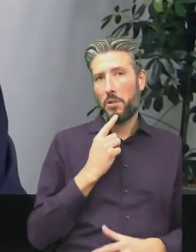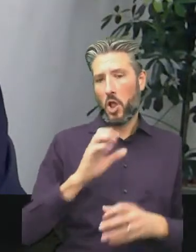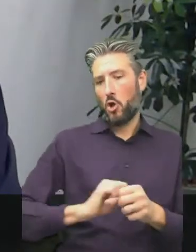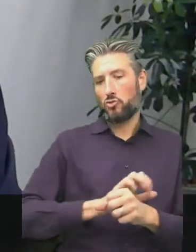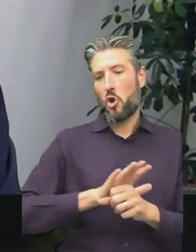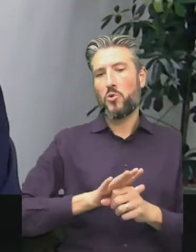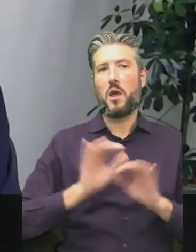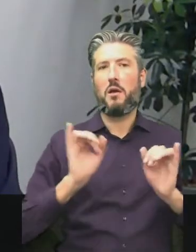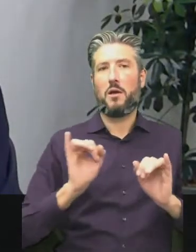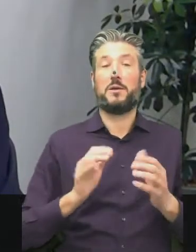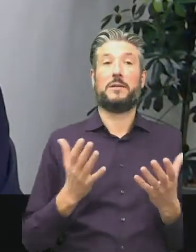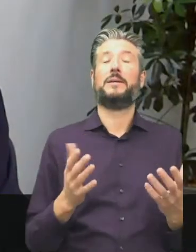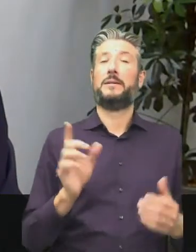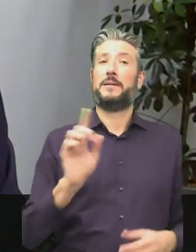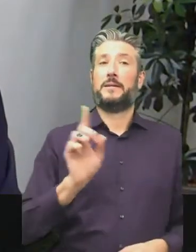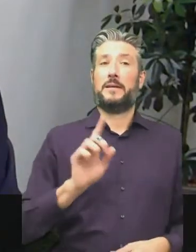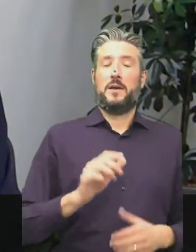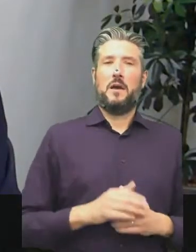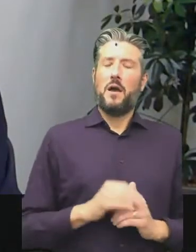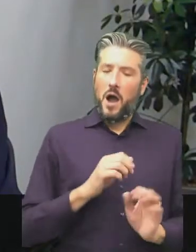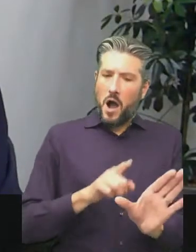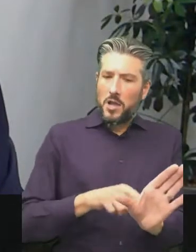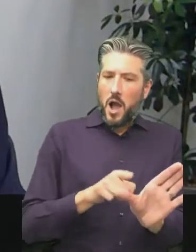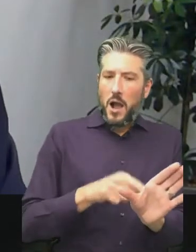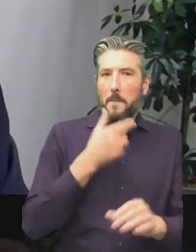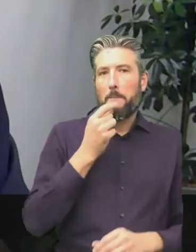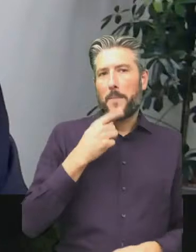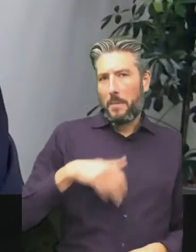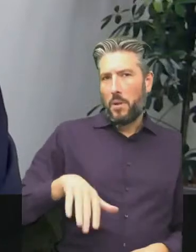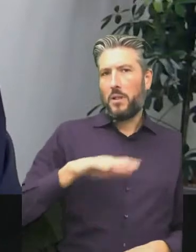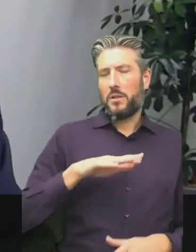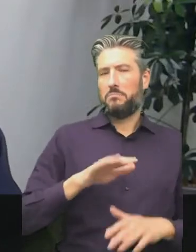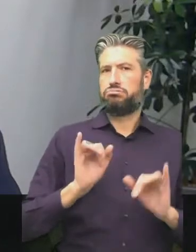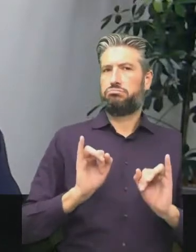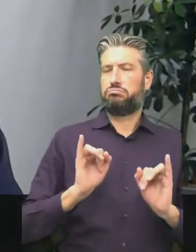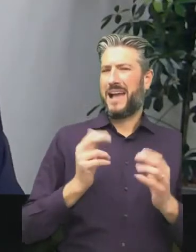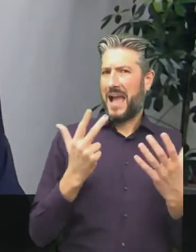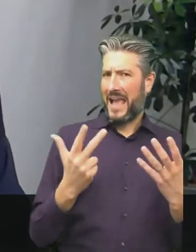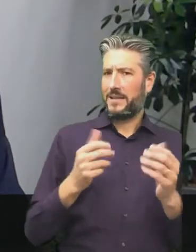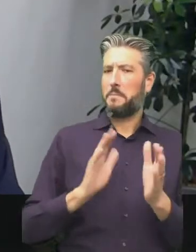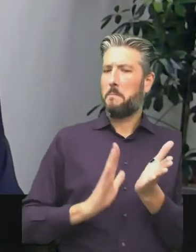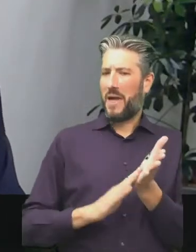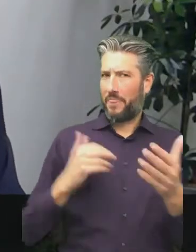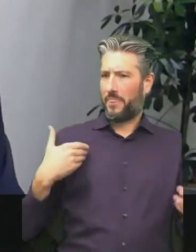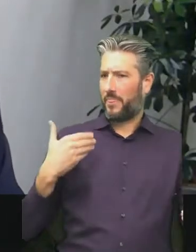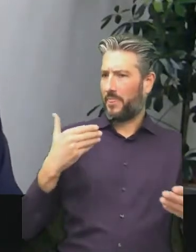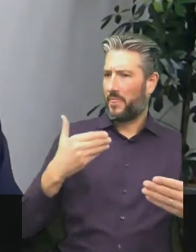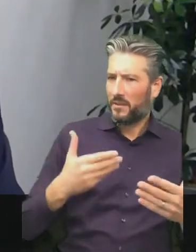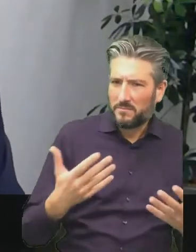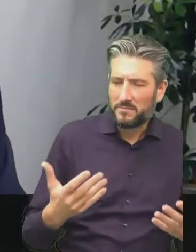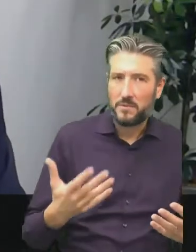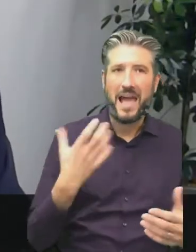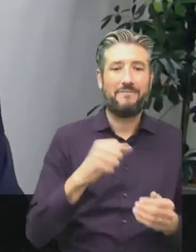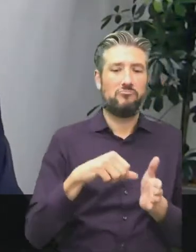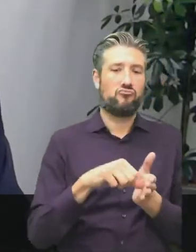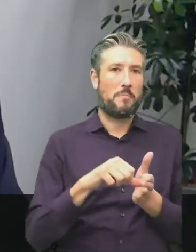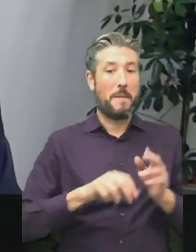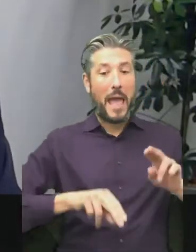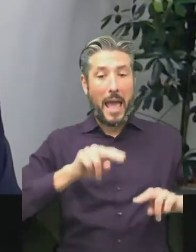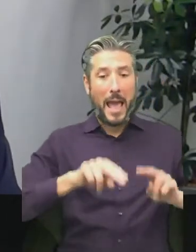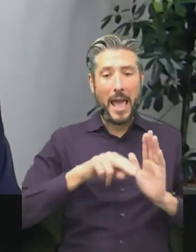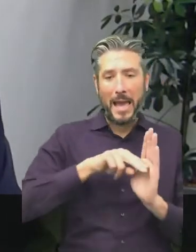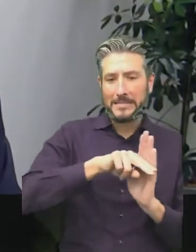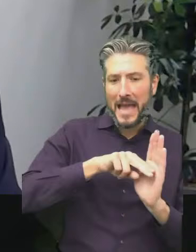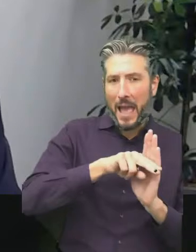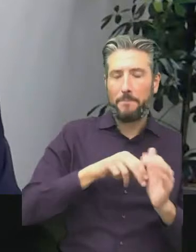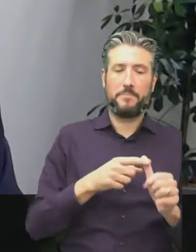young people have had a really tough time over the last 8 months with the exam fiasco, with issues around university halls of residence